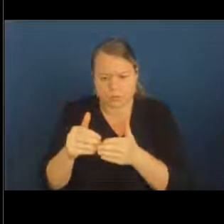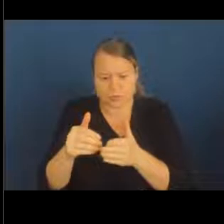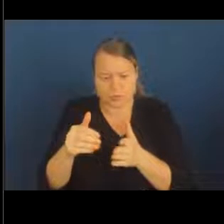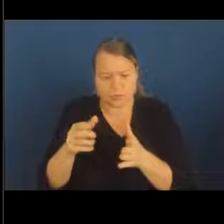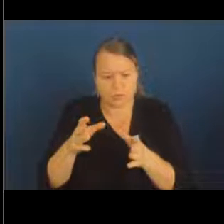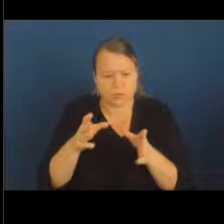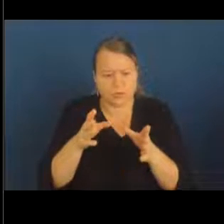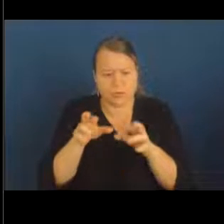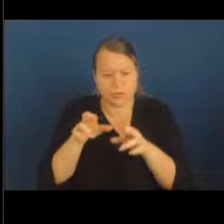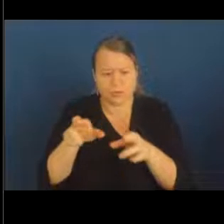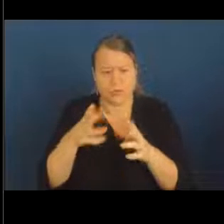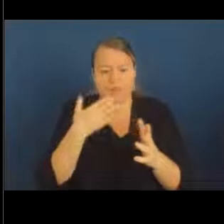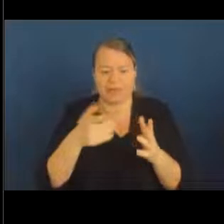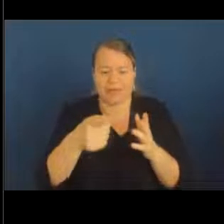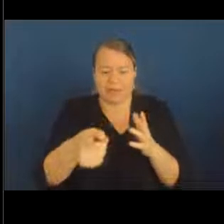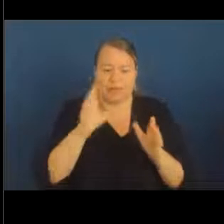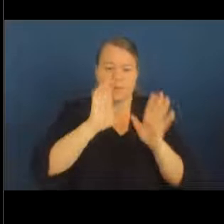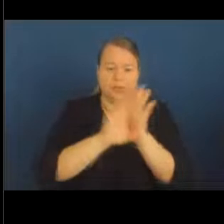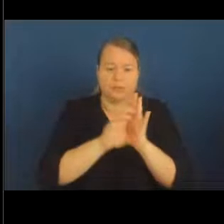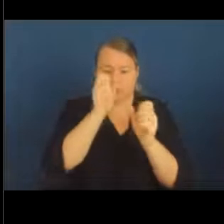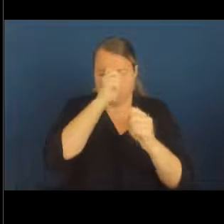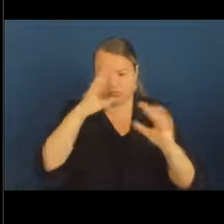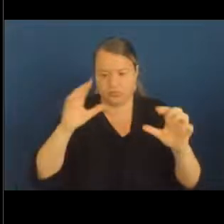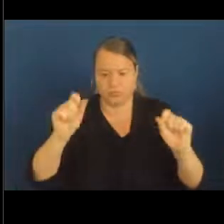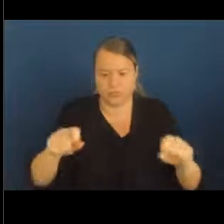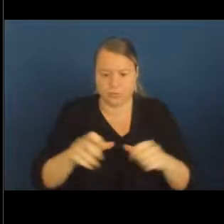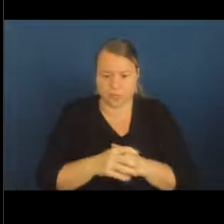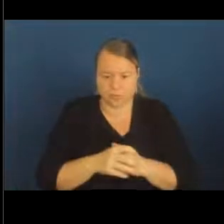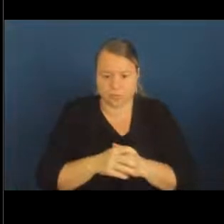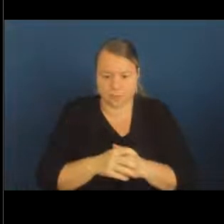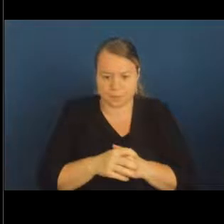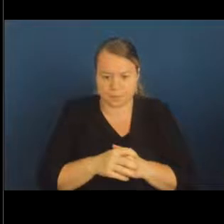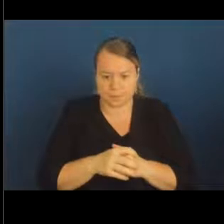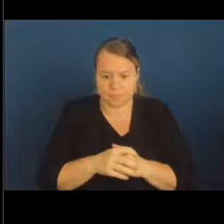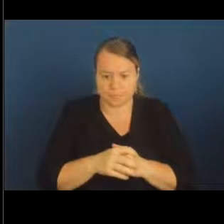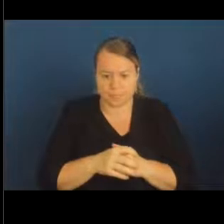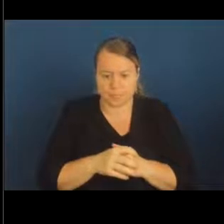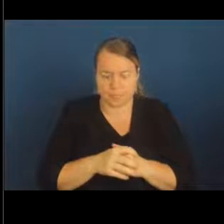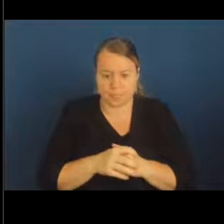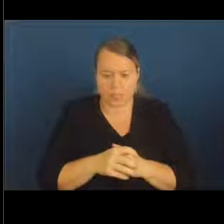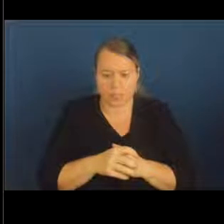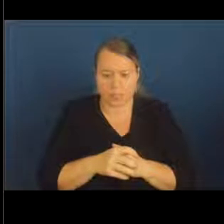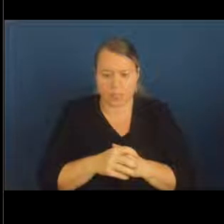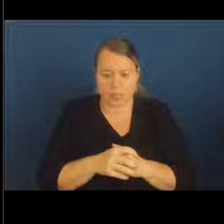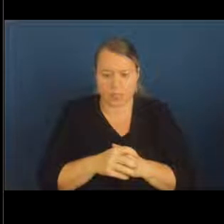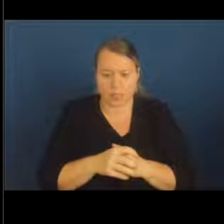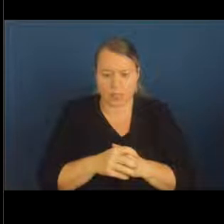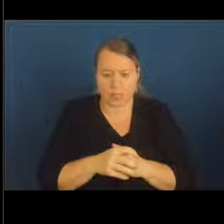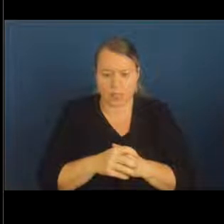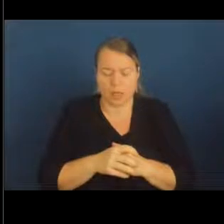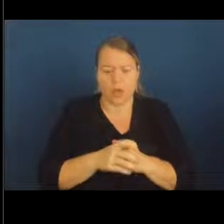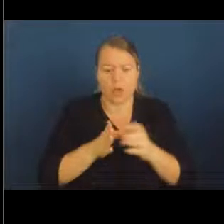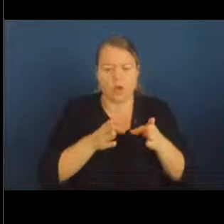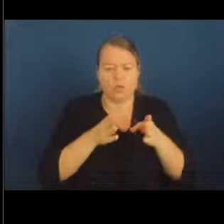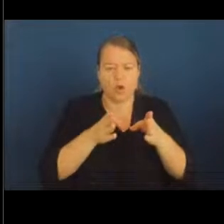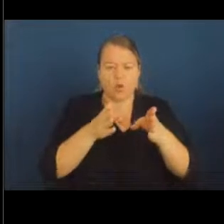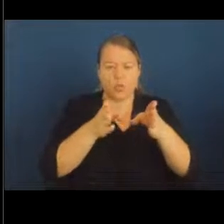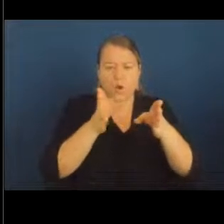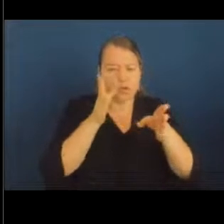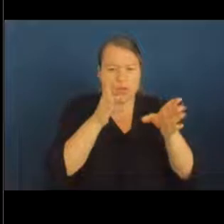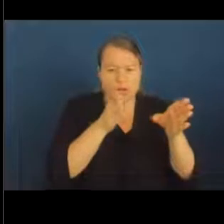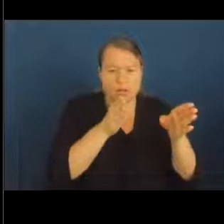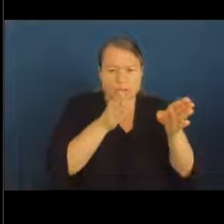Thanks for putting that graphic up to the property lines. None of the properties will be